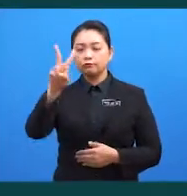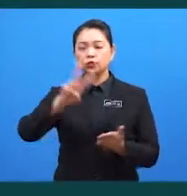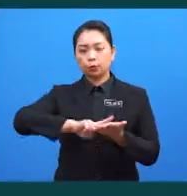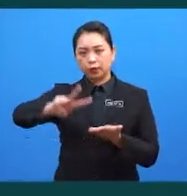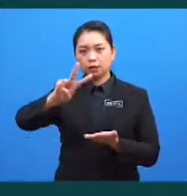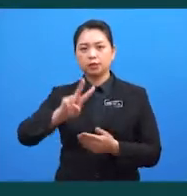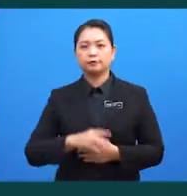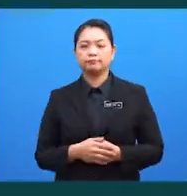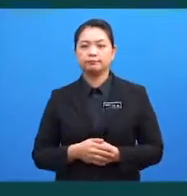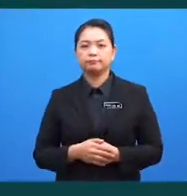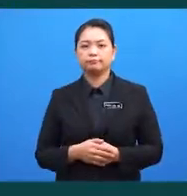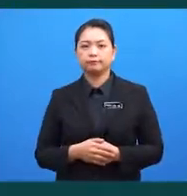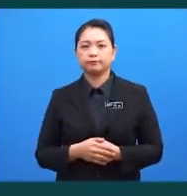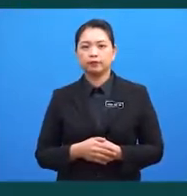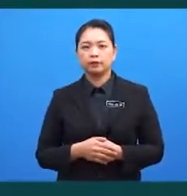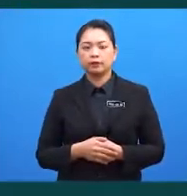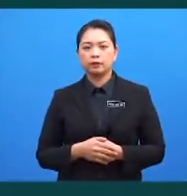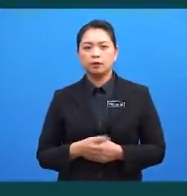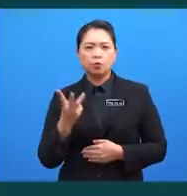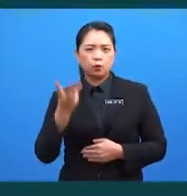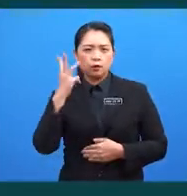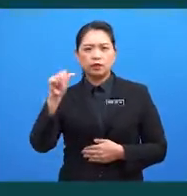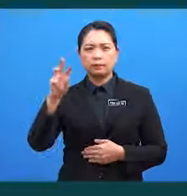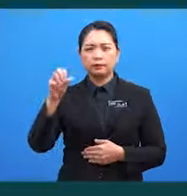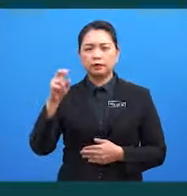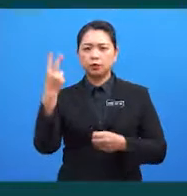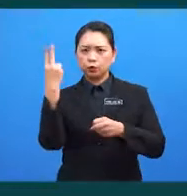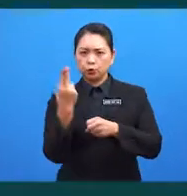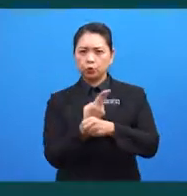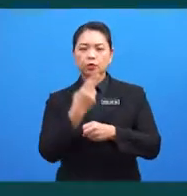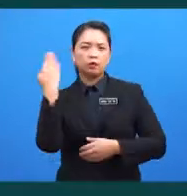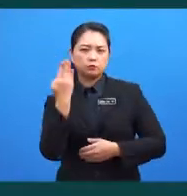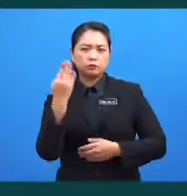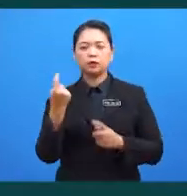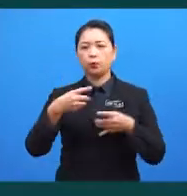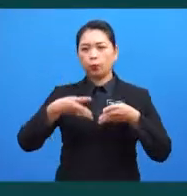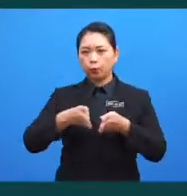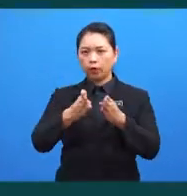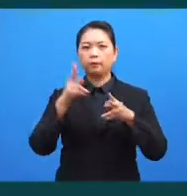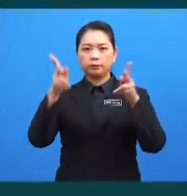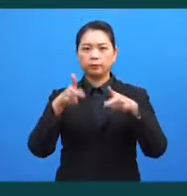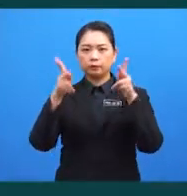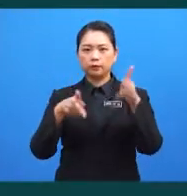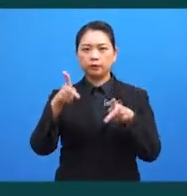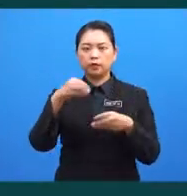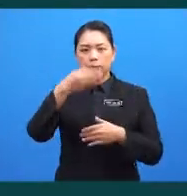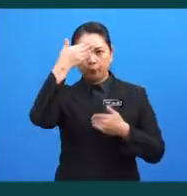2 weeks. Was Amanda used to the way people in Morocco hail taxis?